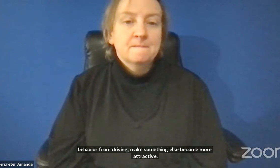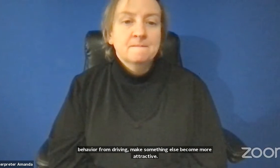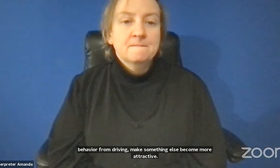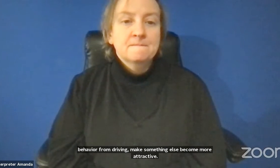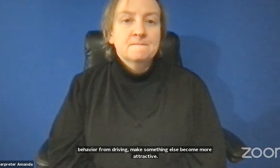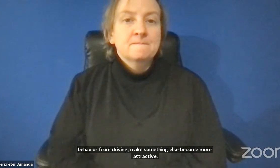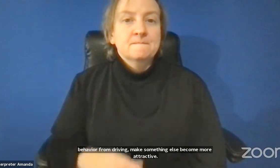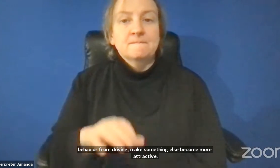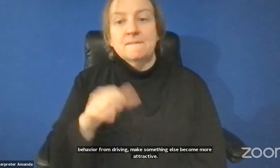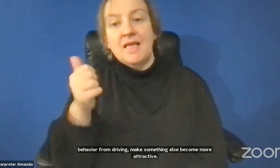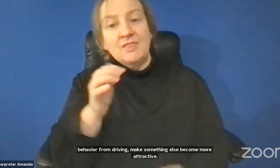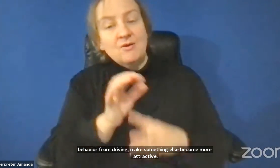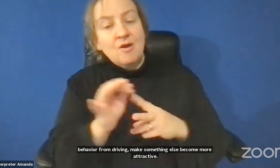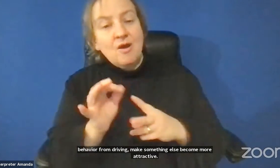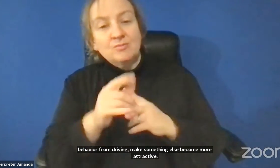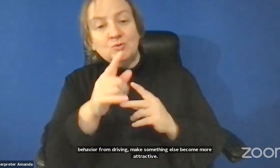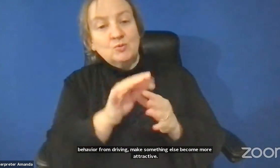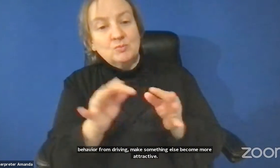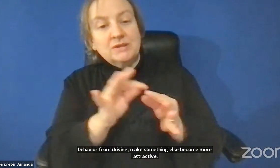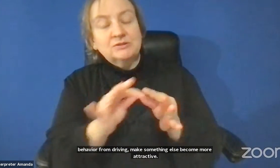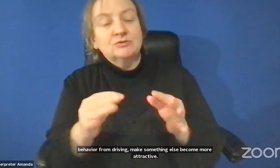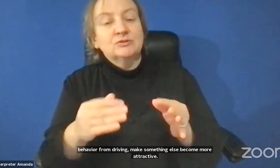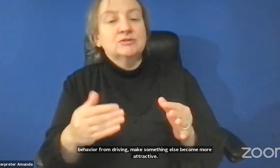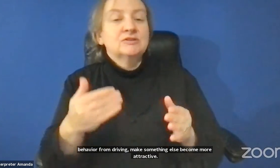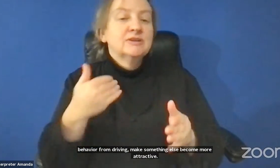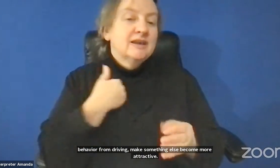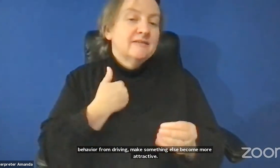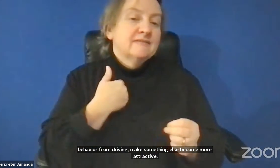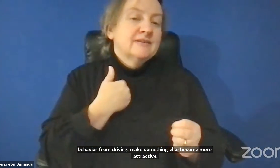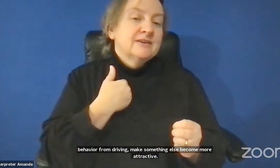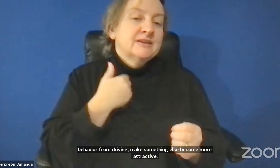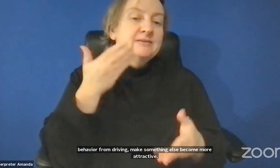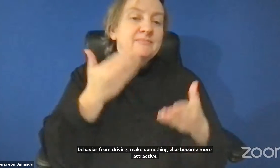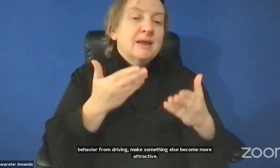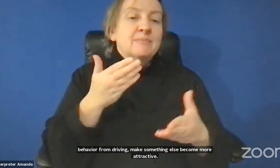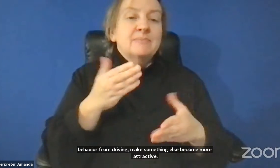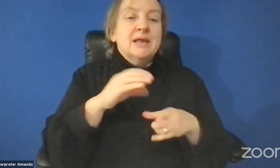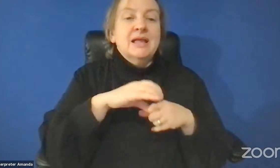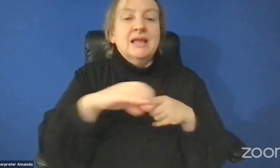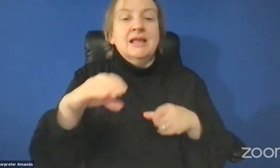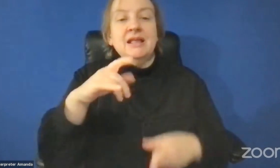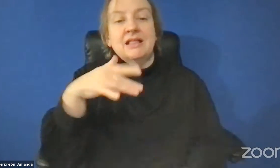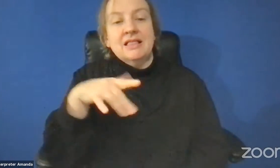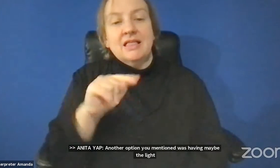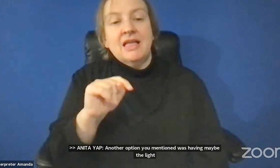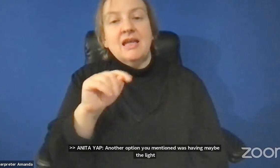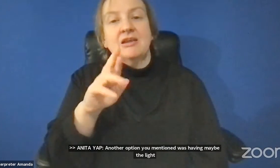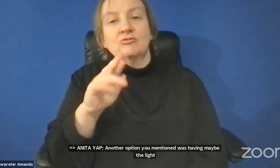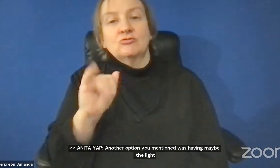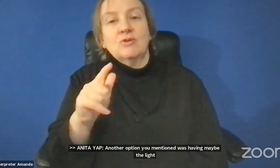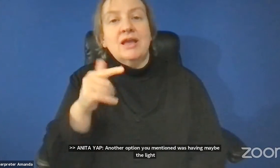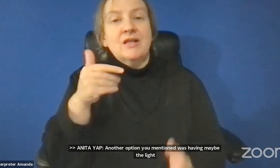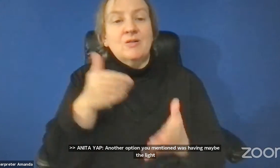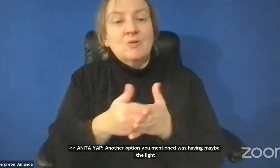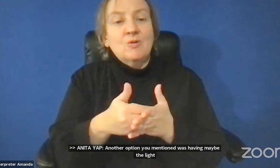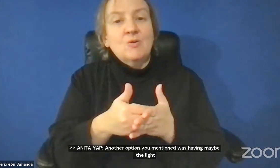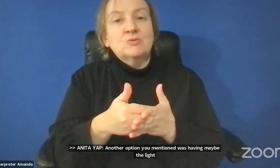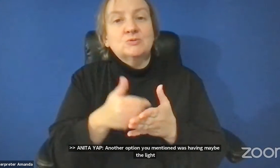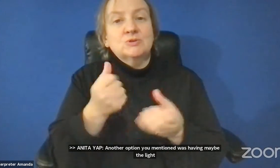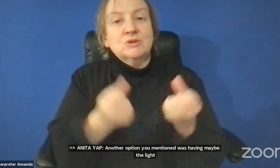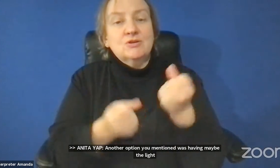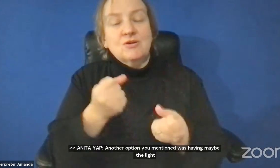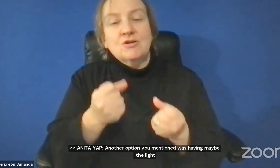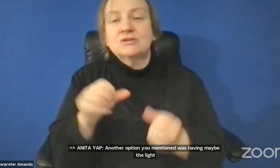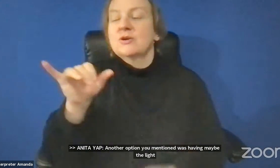One other option you mentioned is having maybe the light rail close to cars. Total, yes.